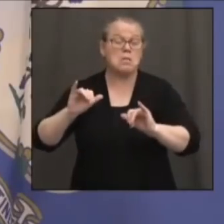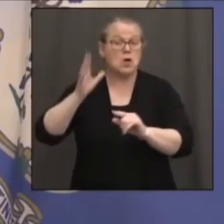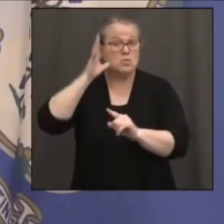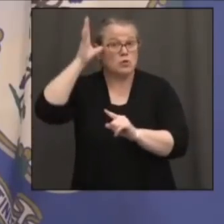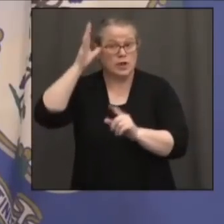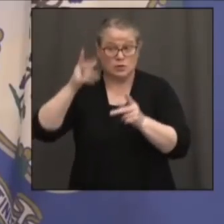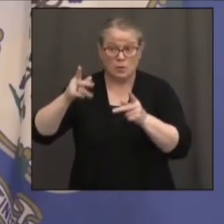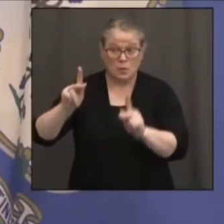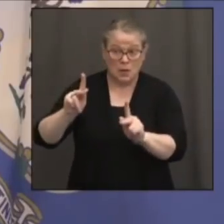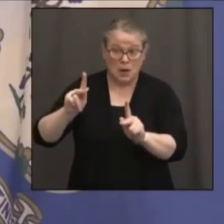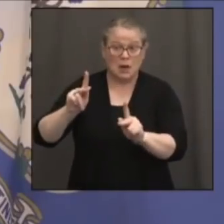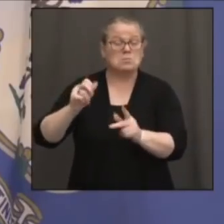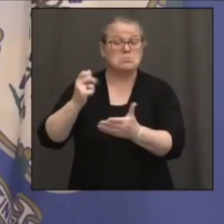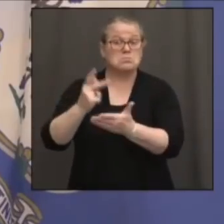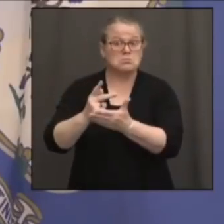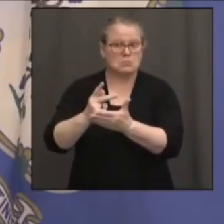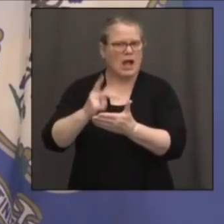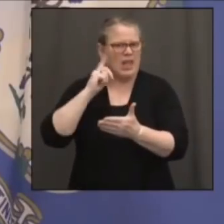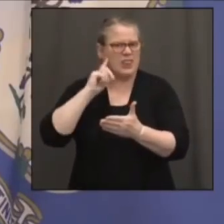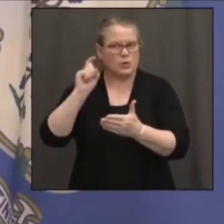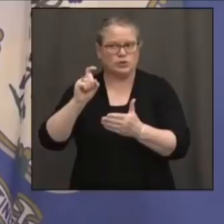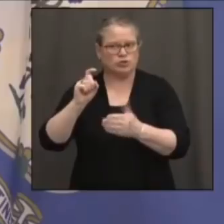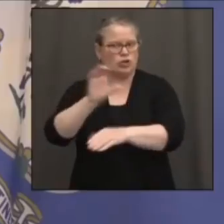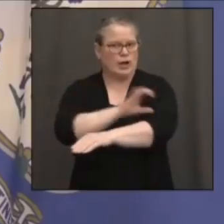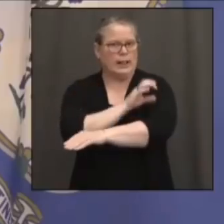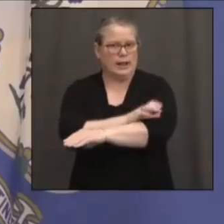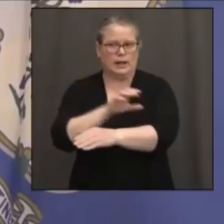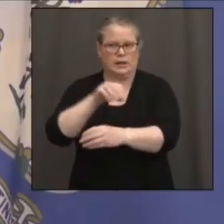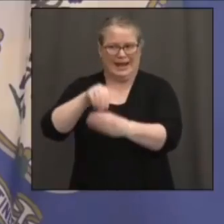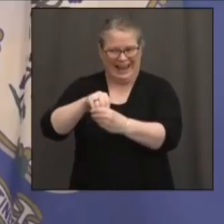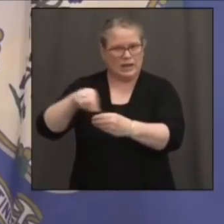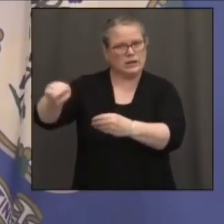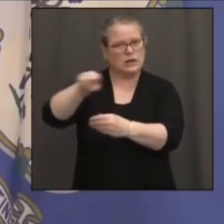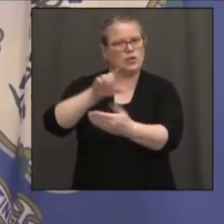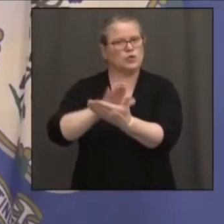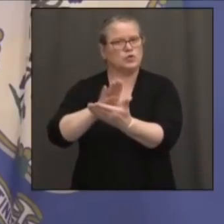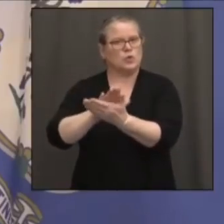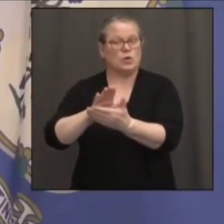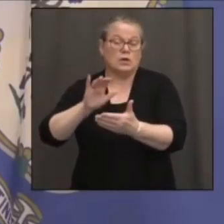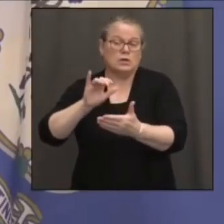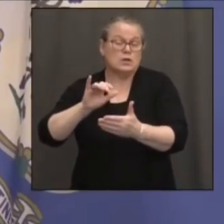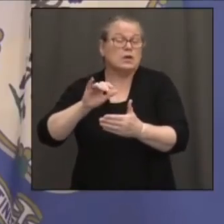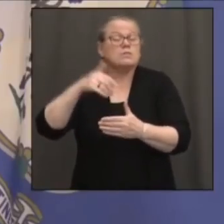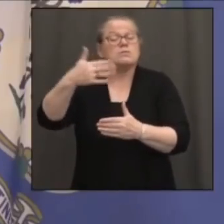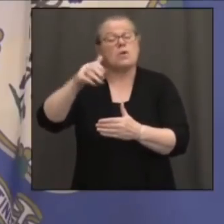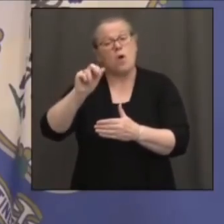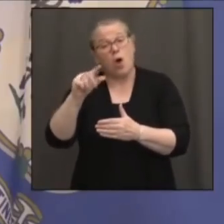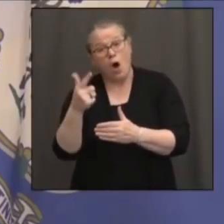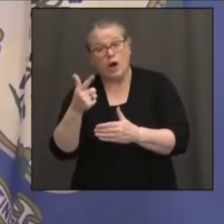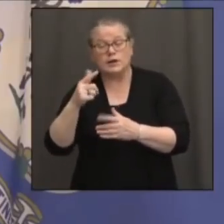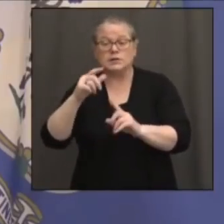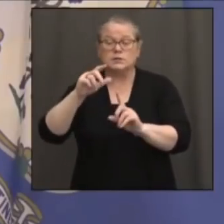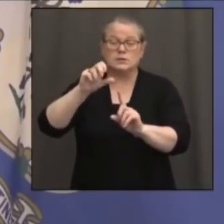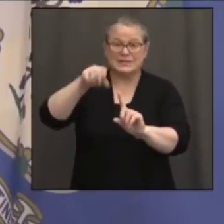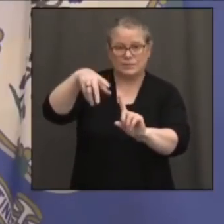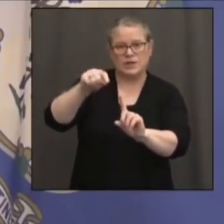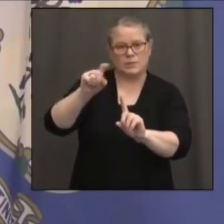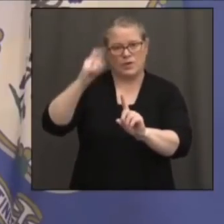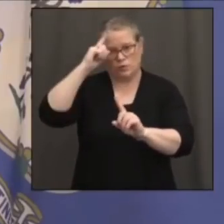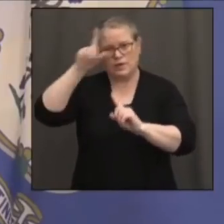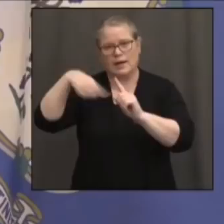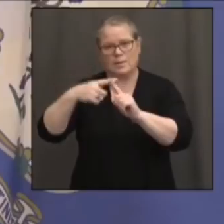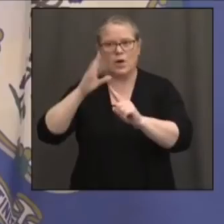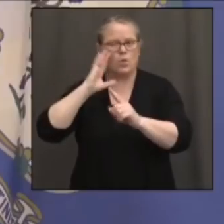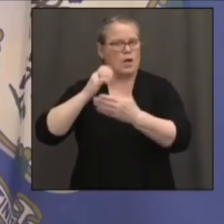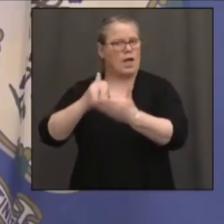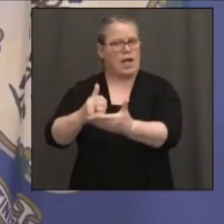I think it would be very helpful at building confidence to get kids back into school in the fall. Josh, anything to add? Yeah, I think one